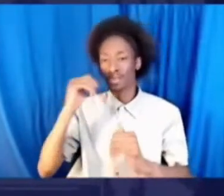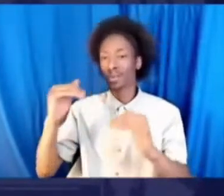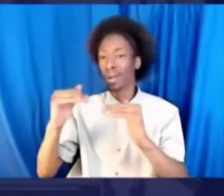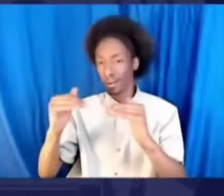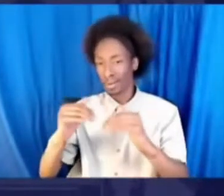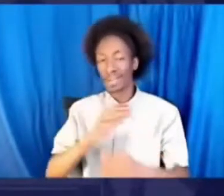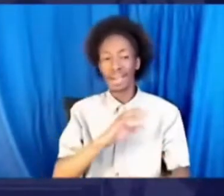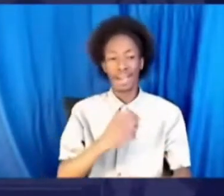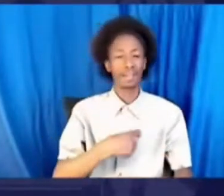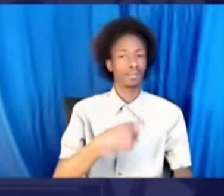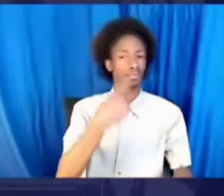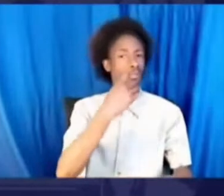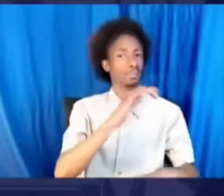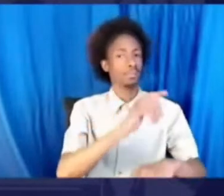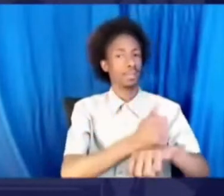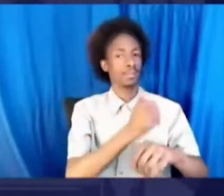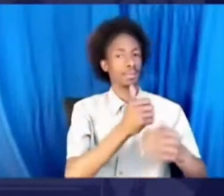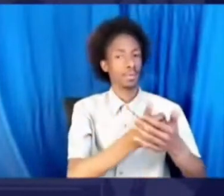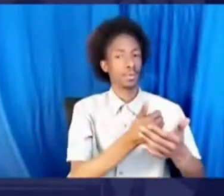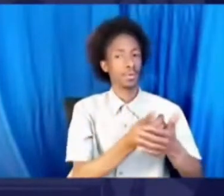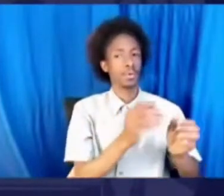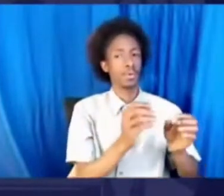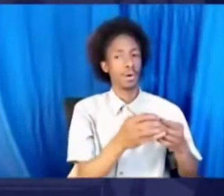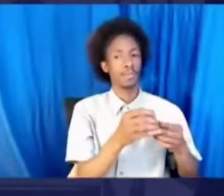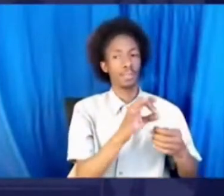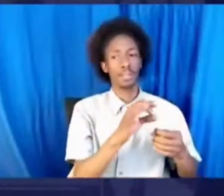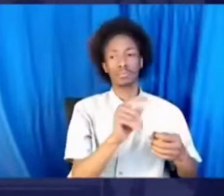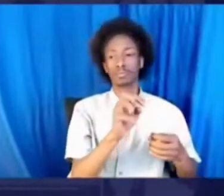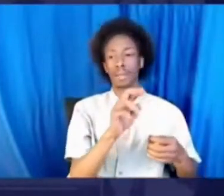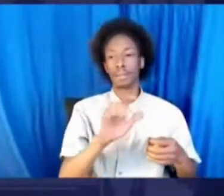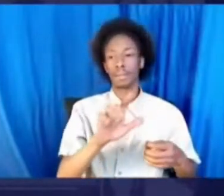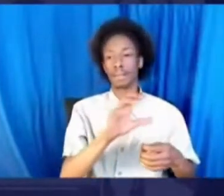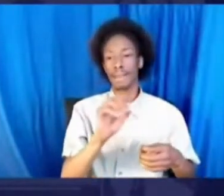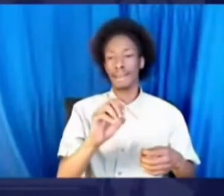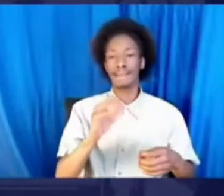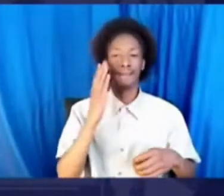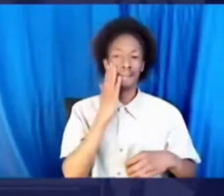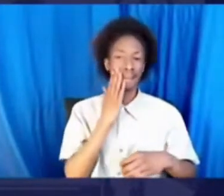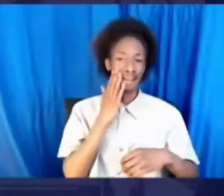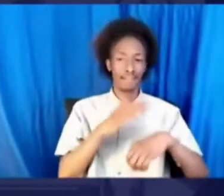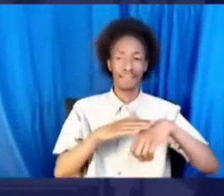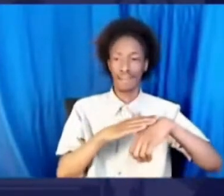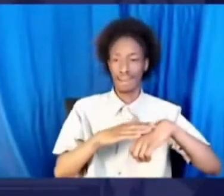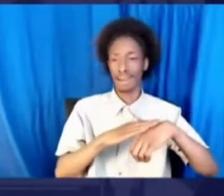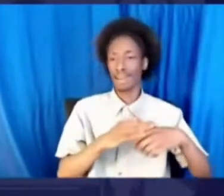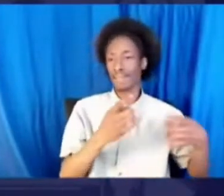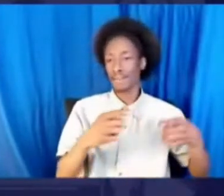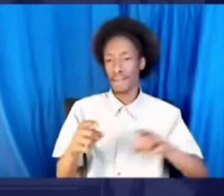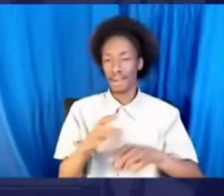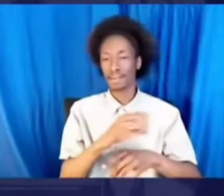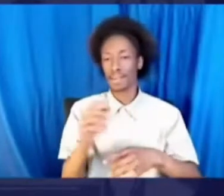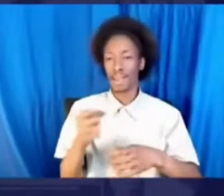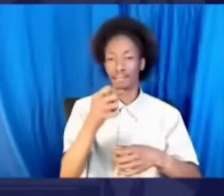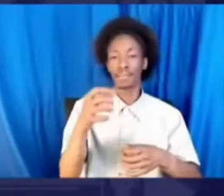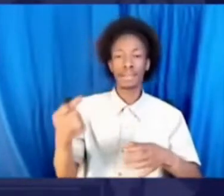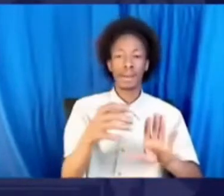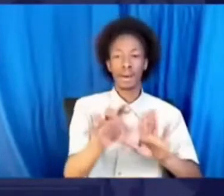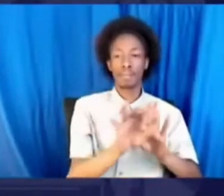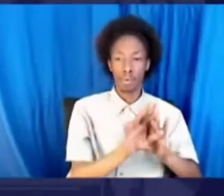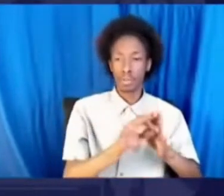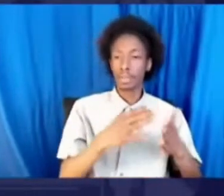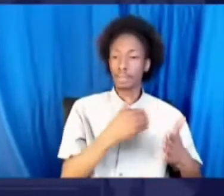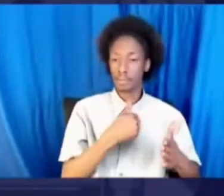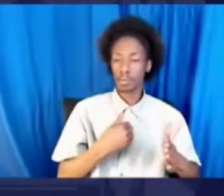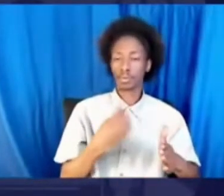recently established a new Office of Tribal and Native Affairs and appointed members to the Treasury Advisory